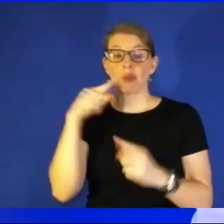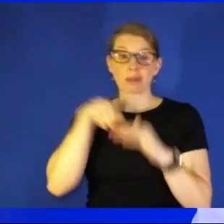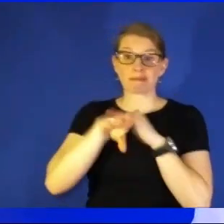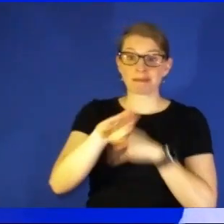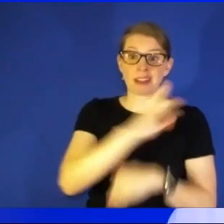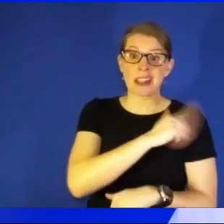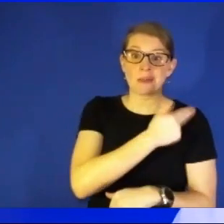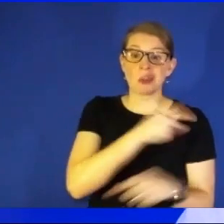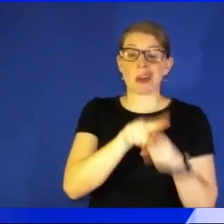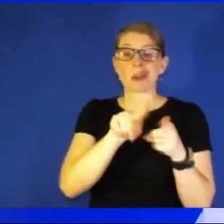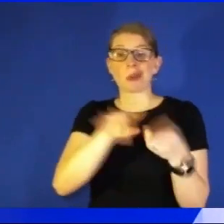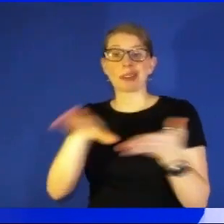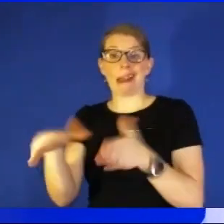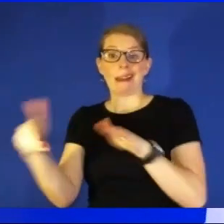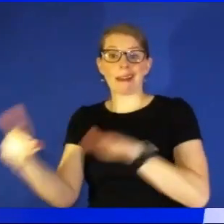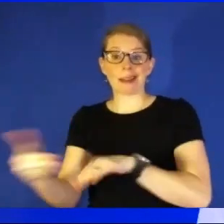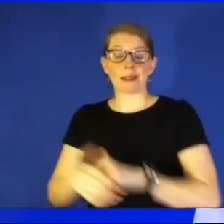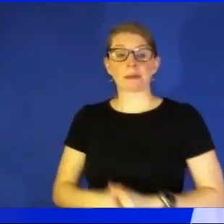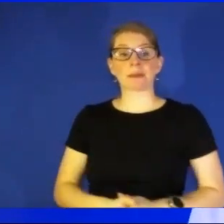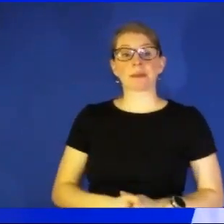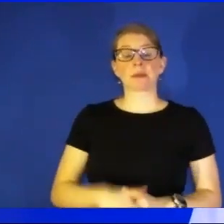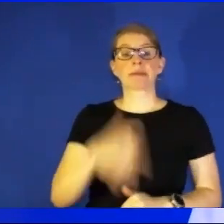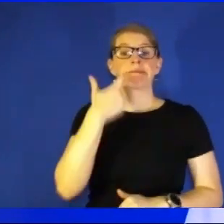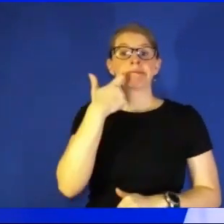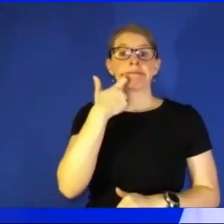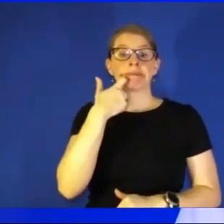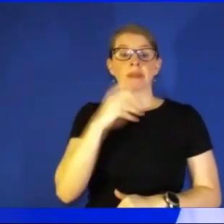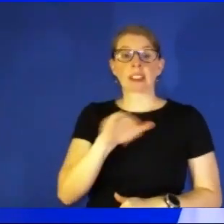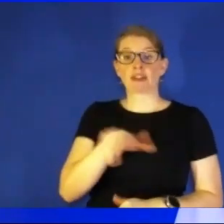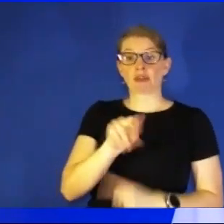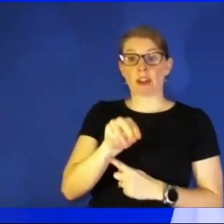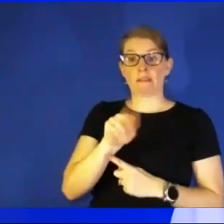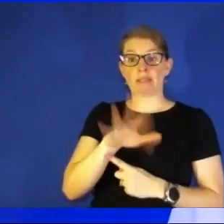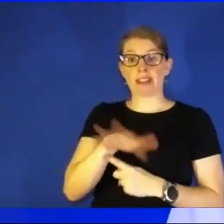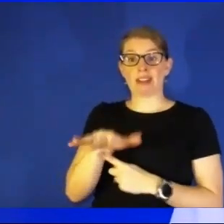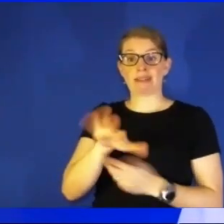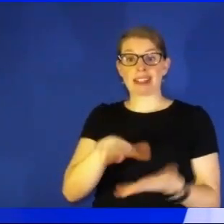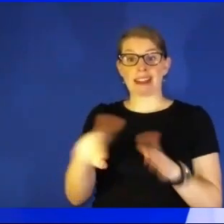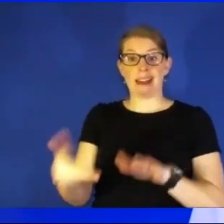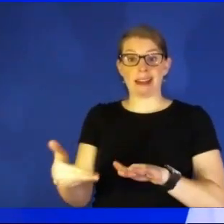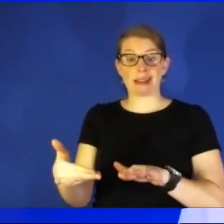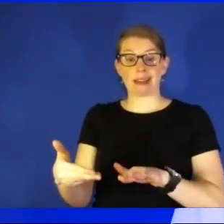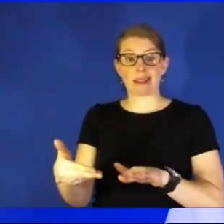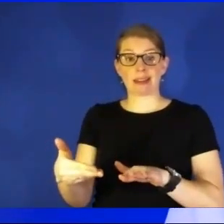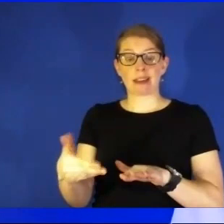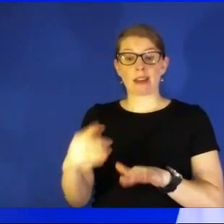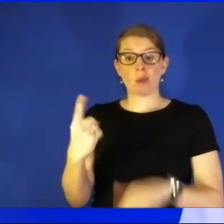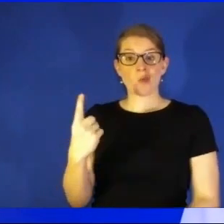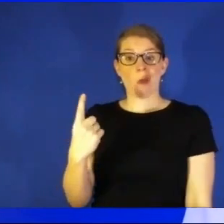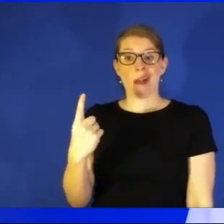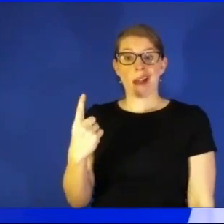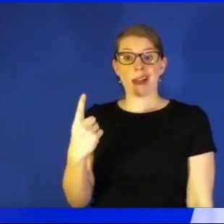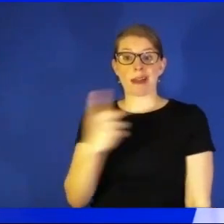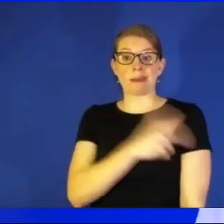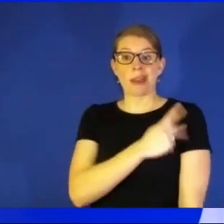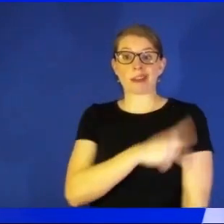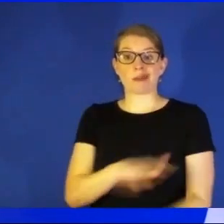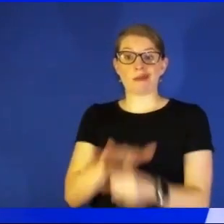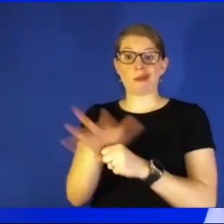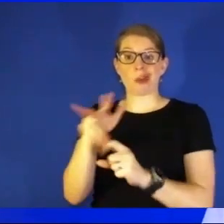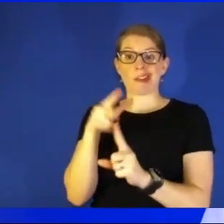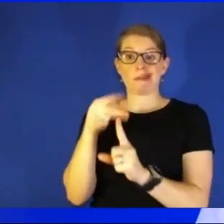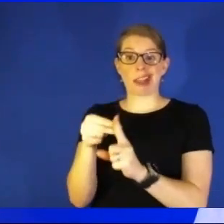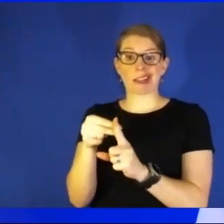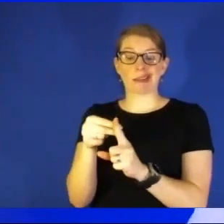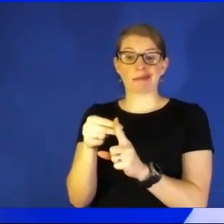So what we've had here also recently in January, of our 55 deaths there, only one of those patients was fully vaccinated and